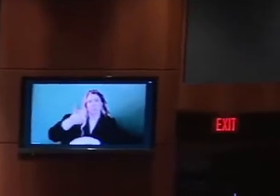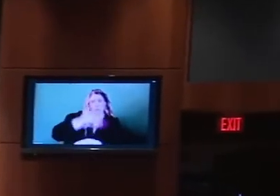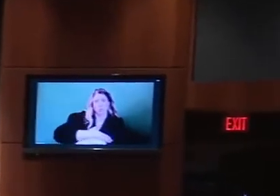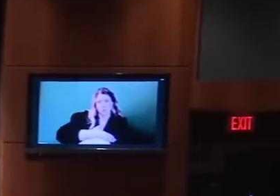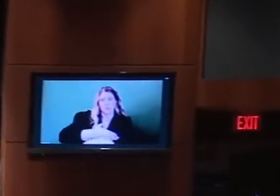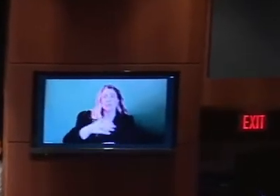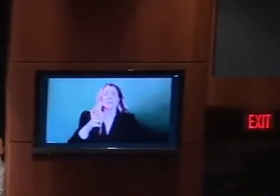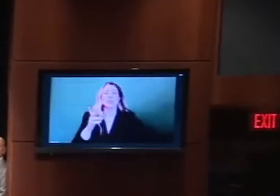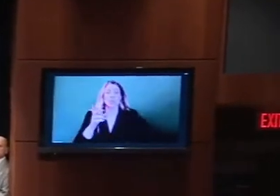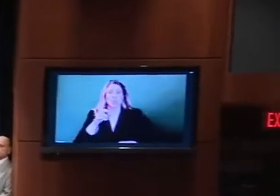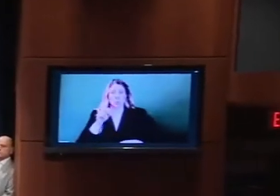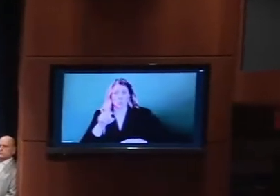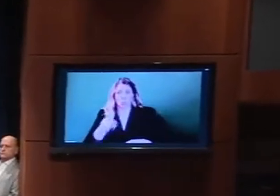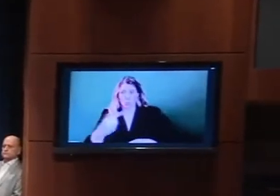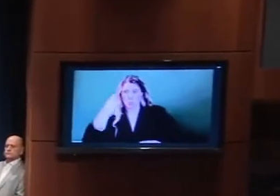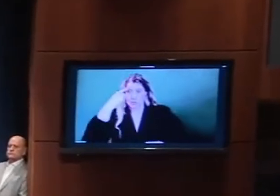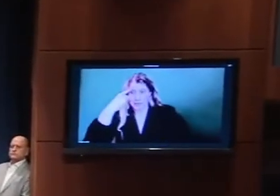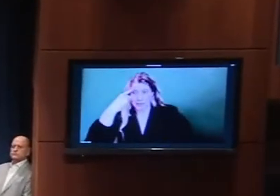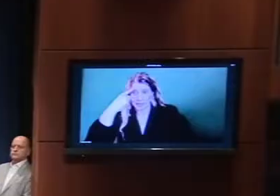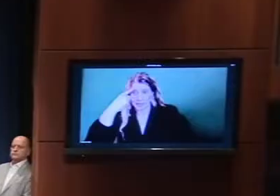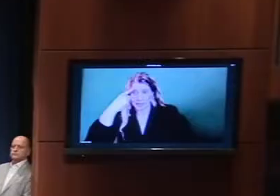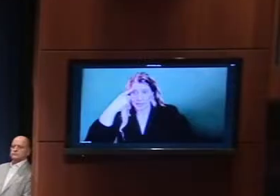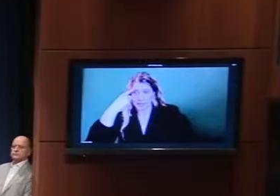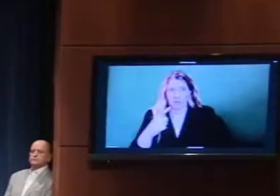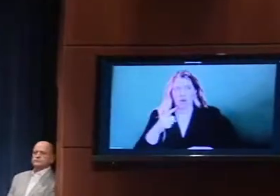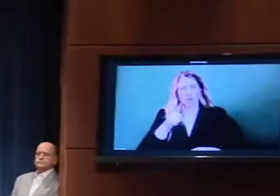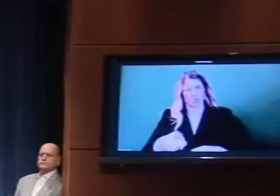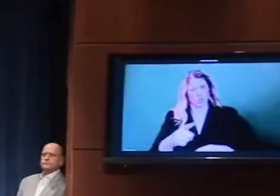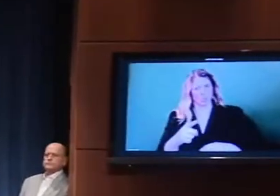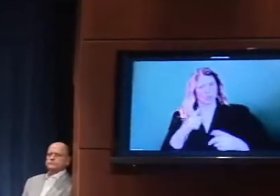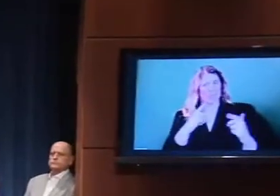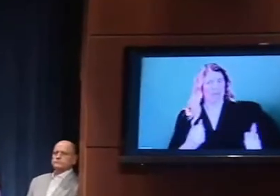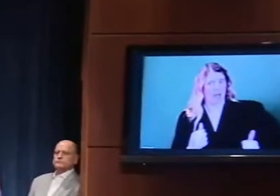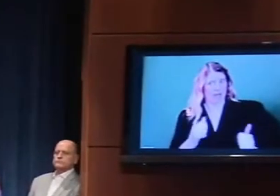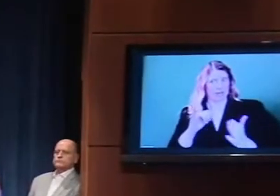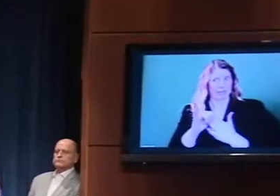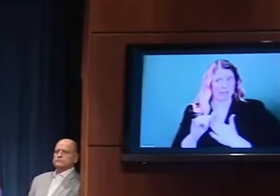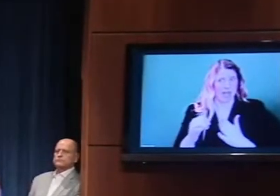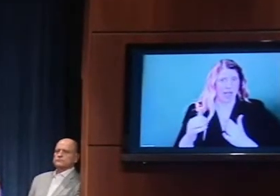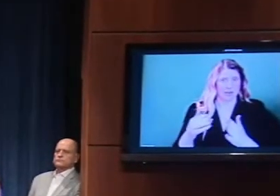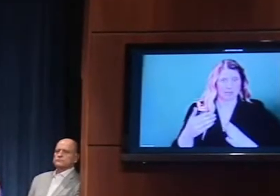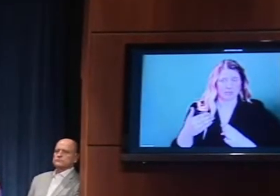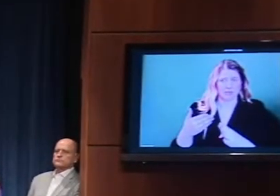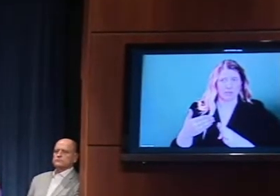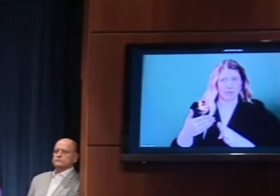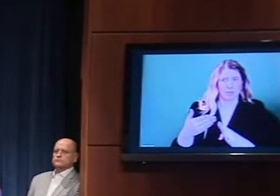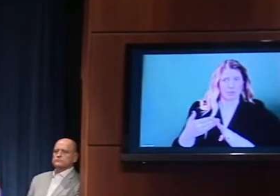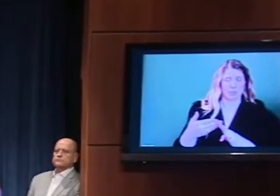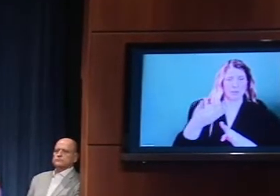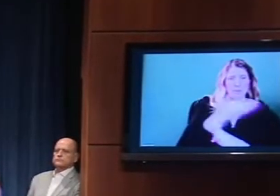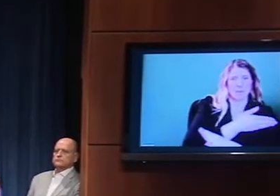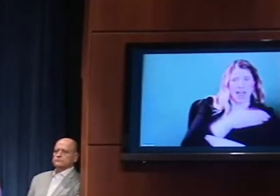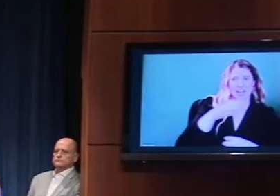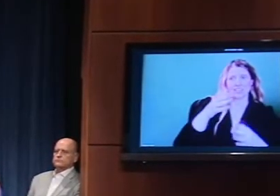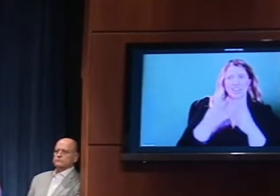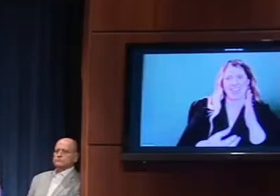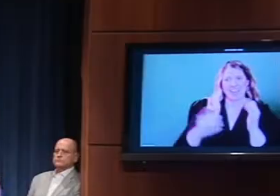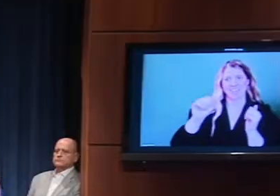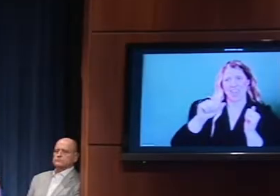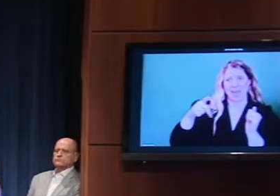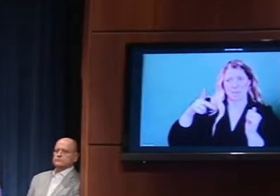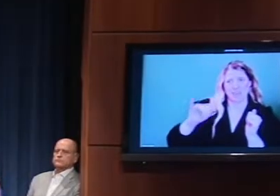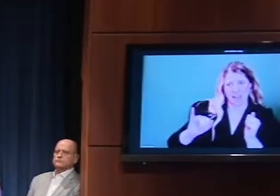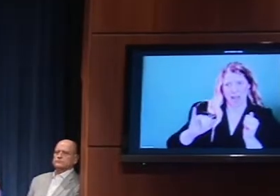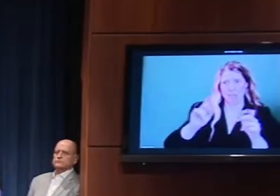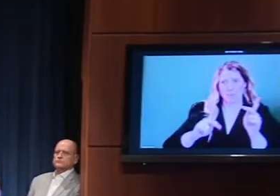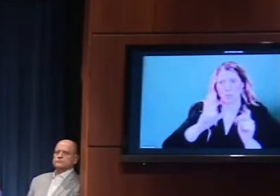that, are you denying that in the past Black, Latino, and AAPI people had not been diagnosed, they've been diagnosed